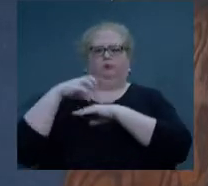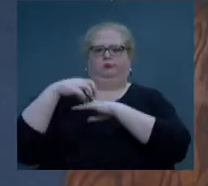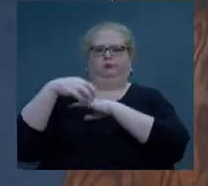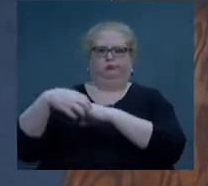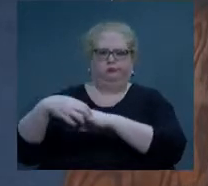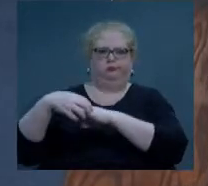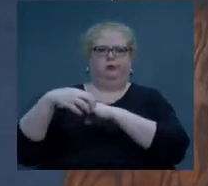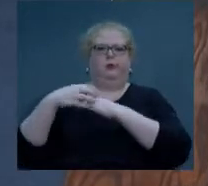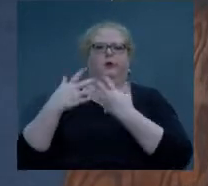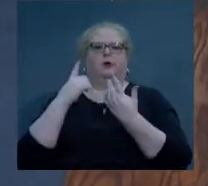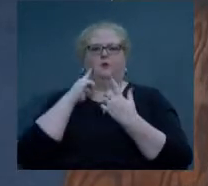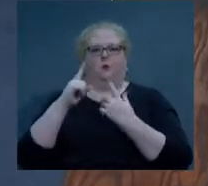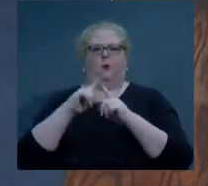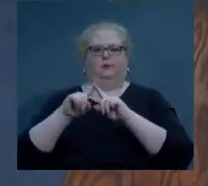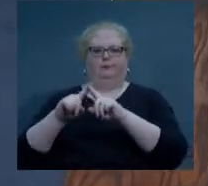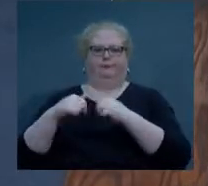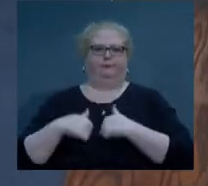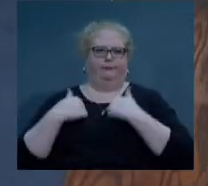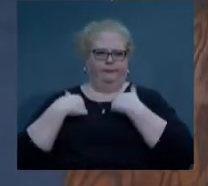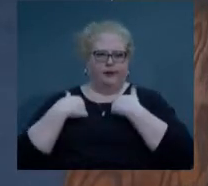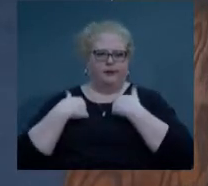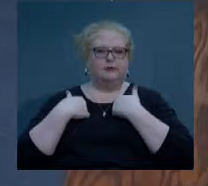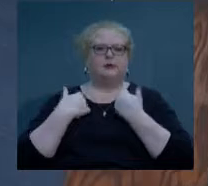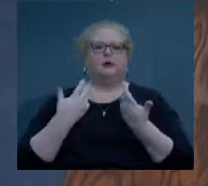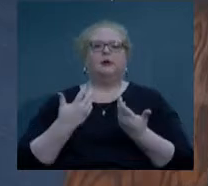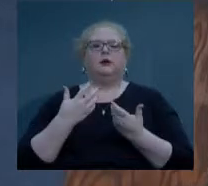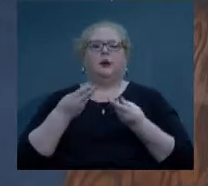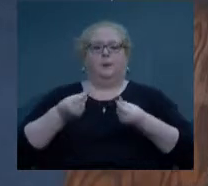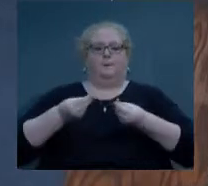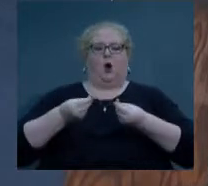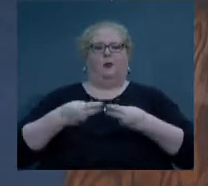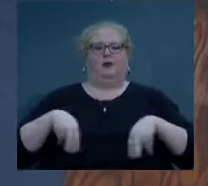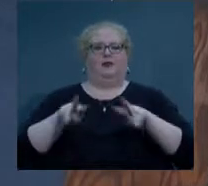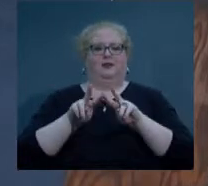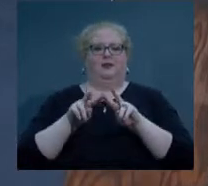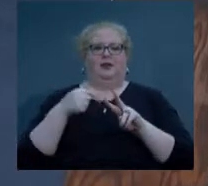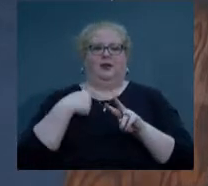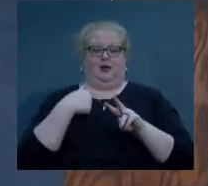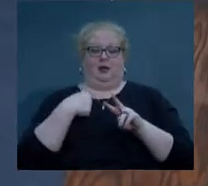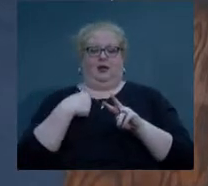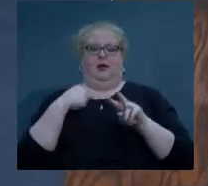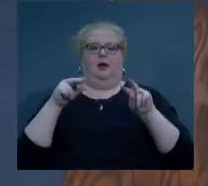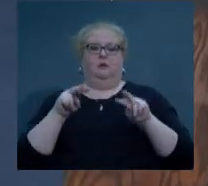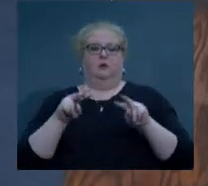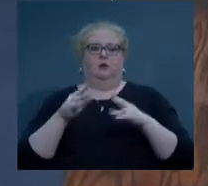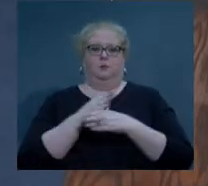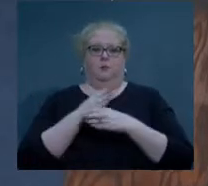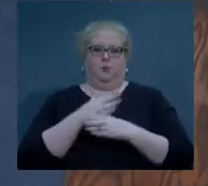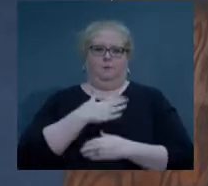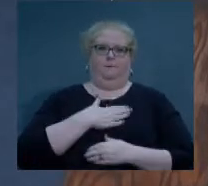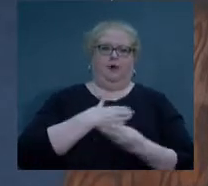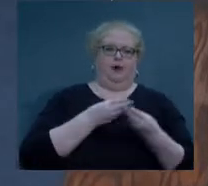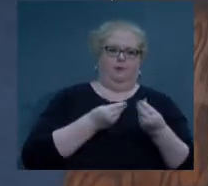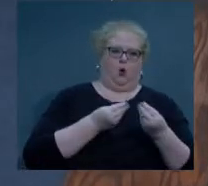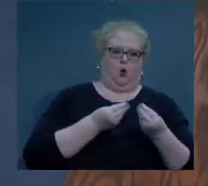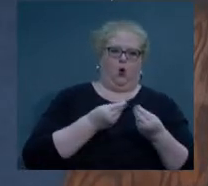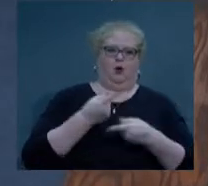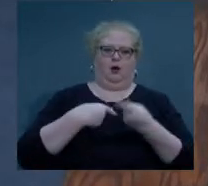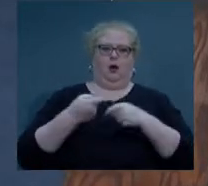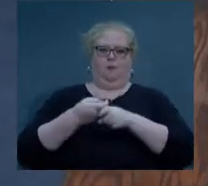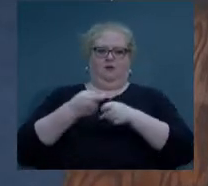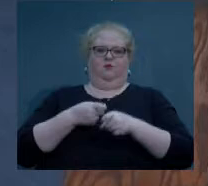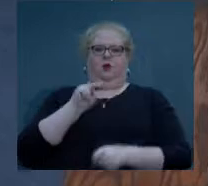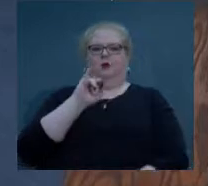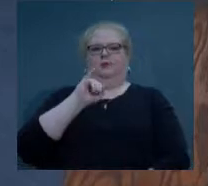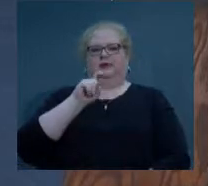residencies, homes, and the property value I'm looking at between my property coming up from Nix Road